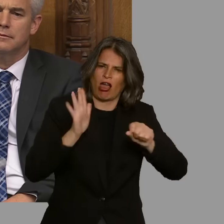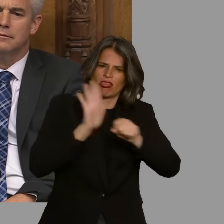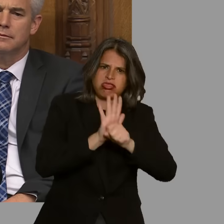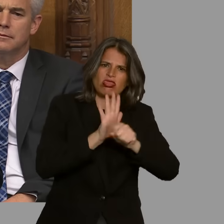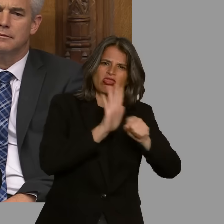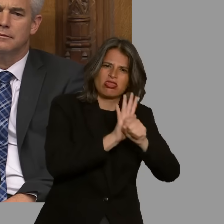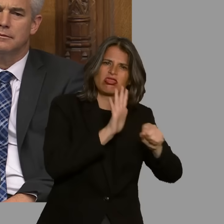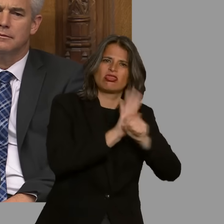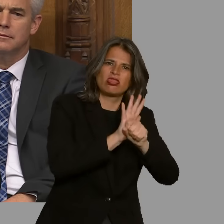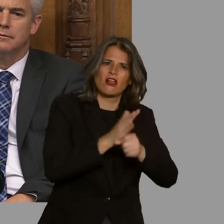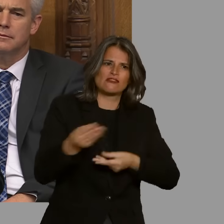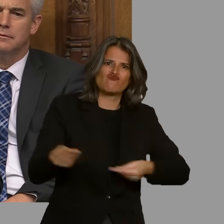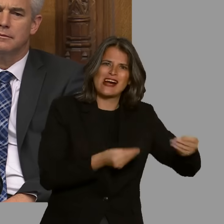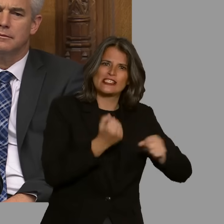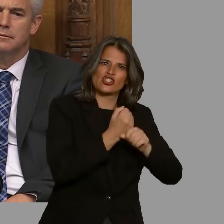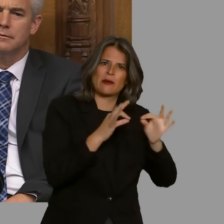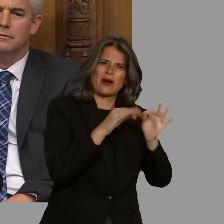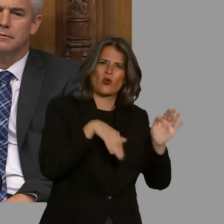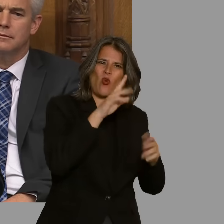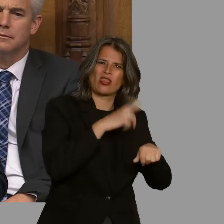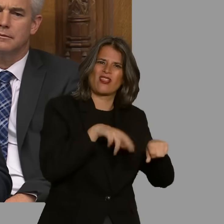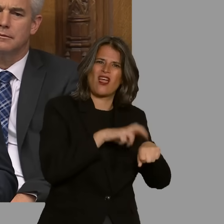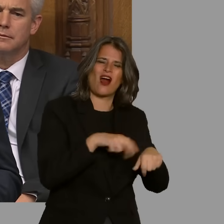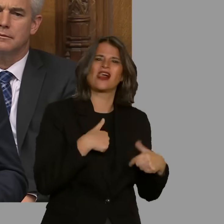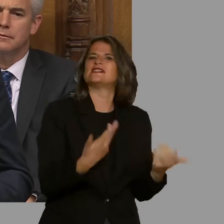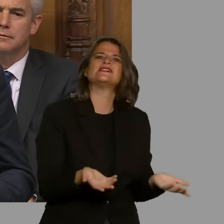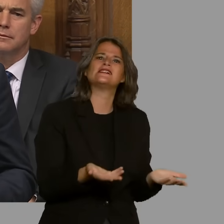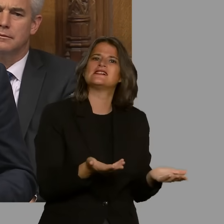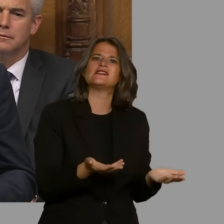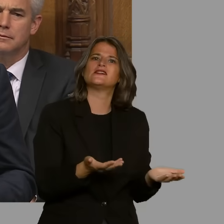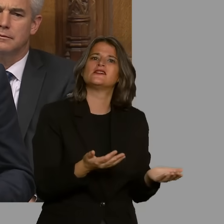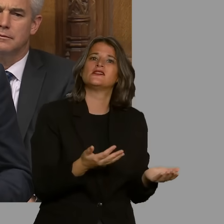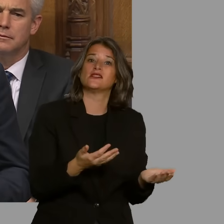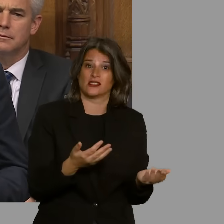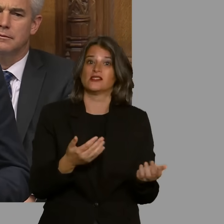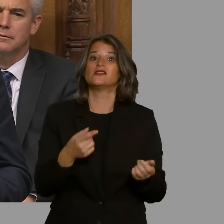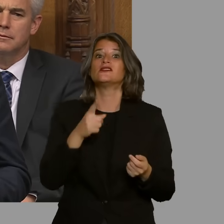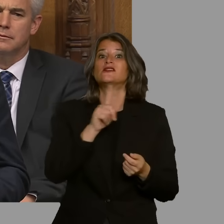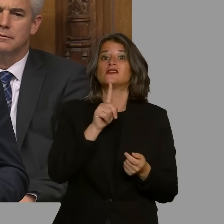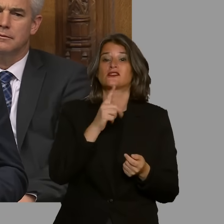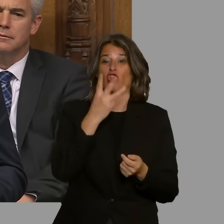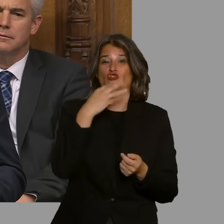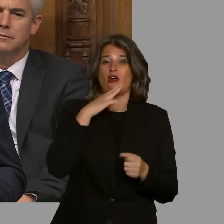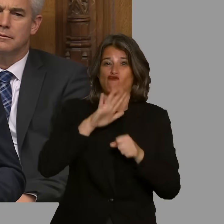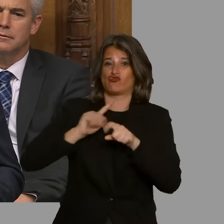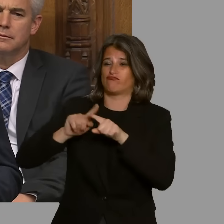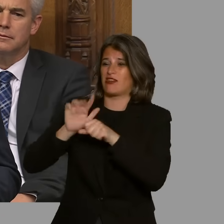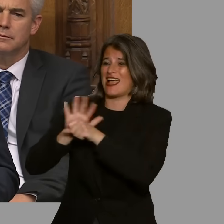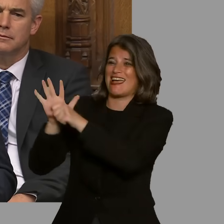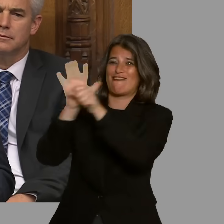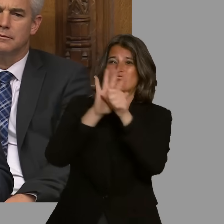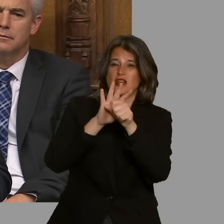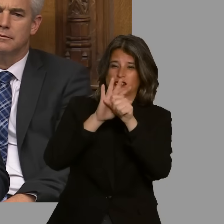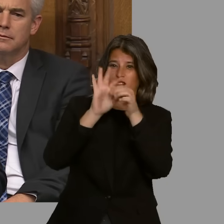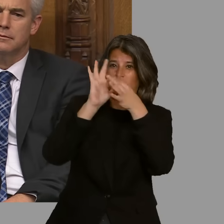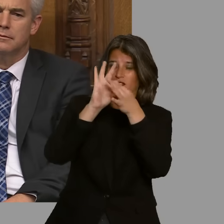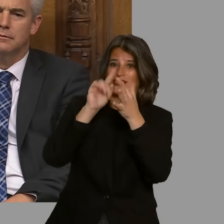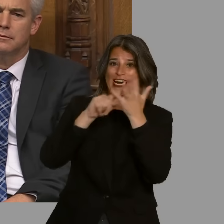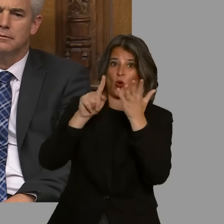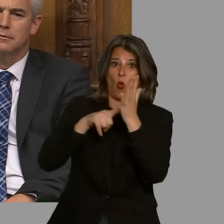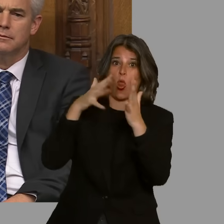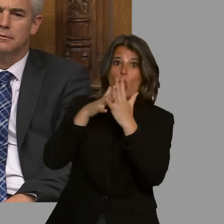people have no say. So, will the Secretary of State take steps to remove what is left of this